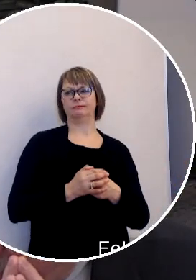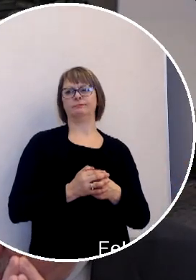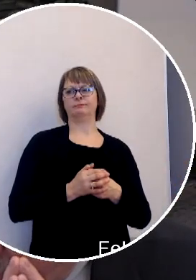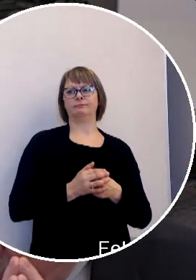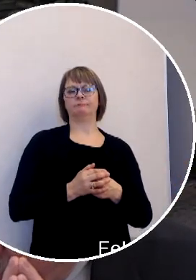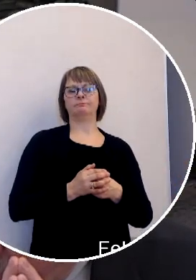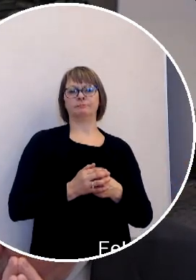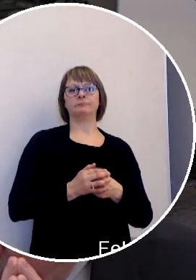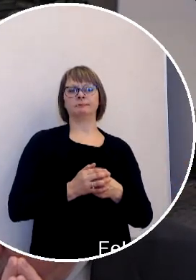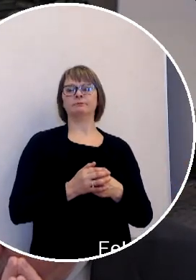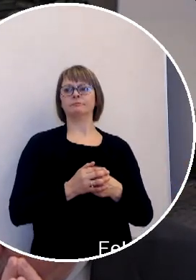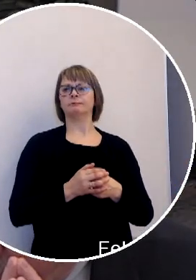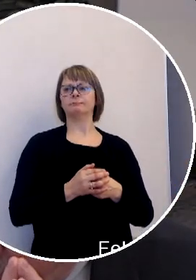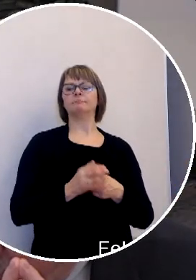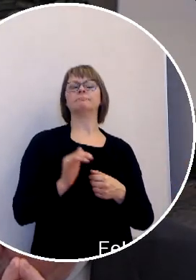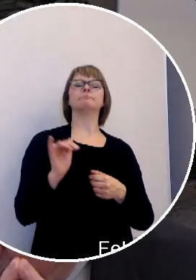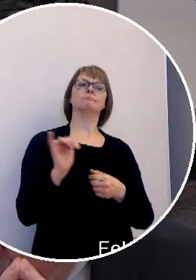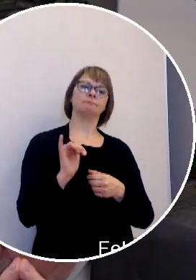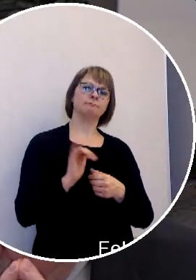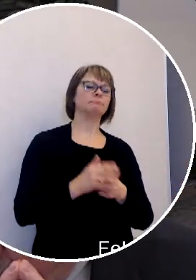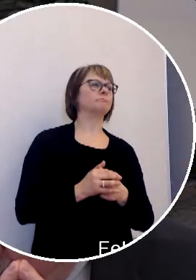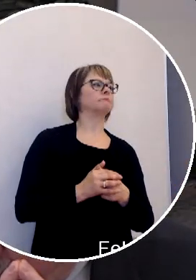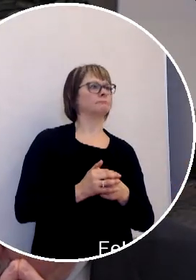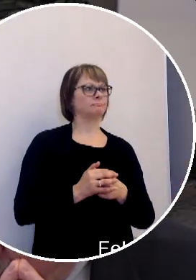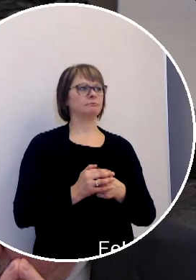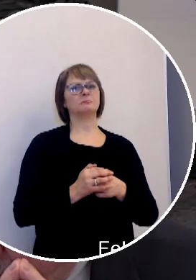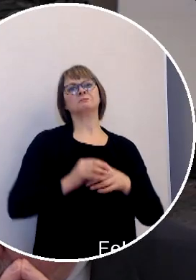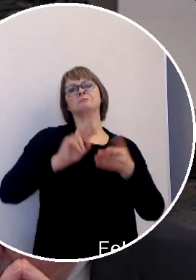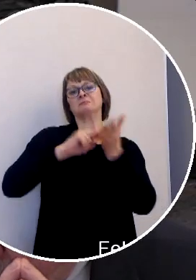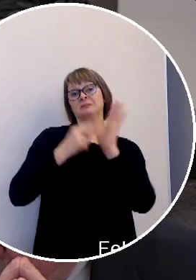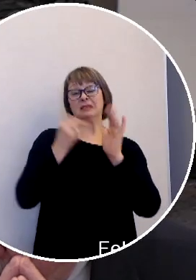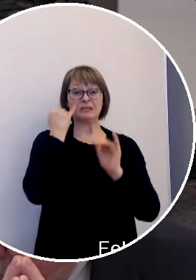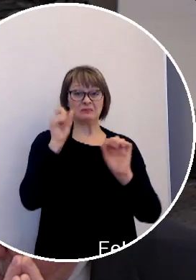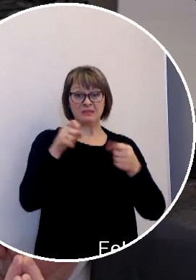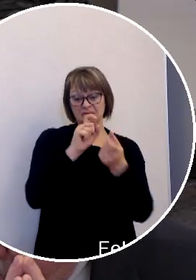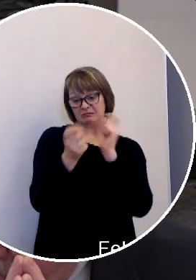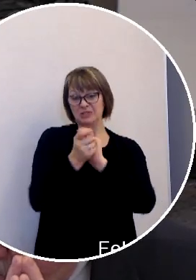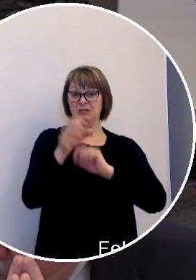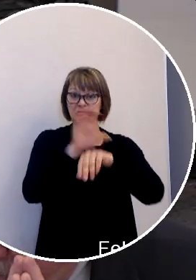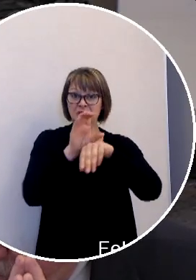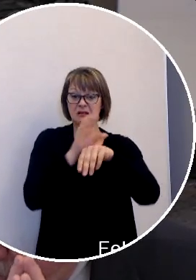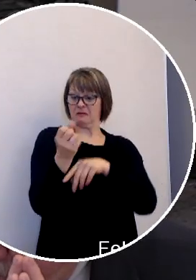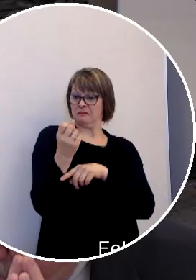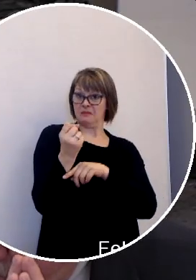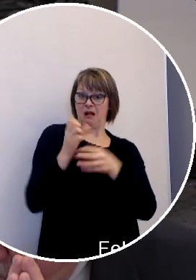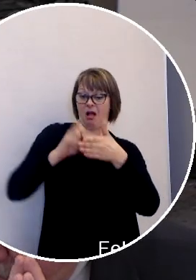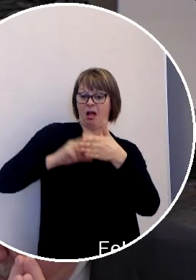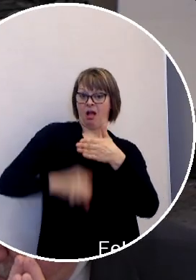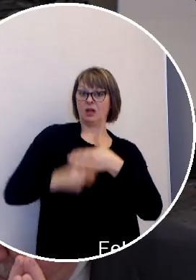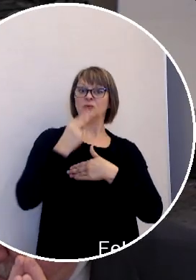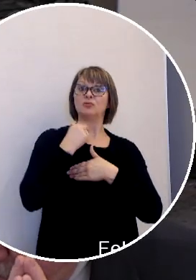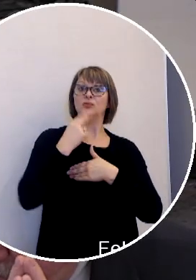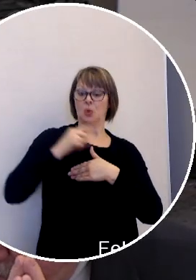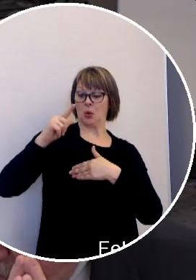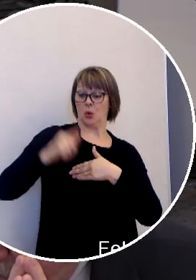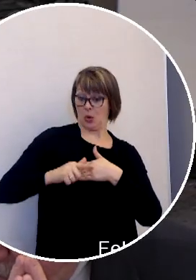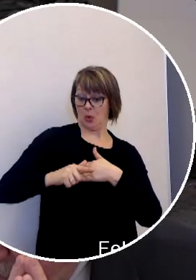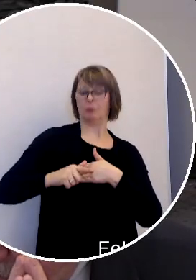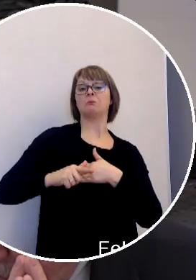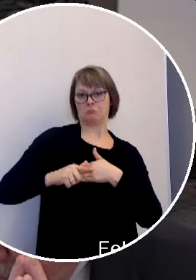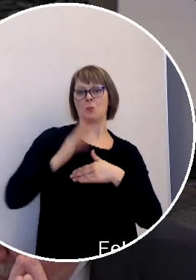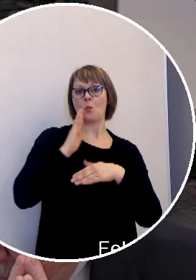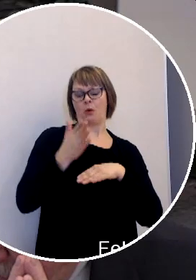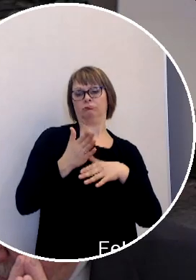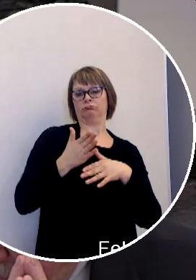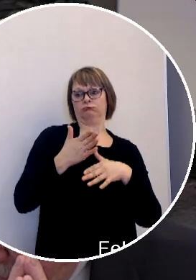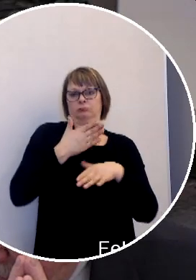mean getting rid of some of the added sugar, because there is added sugar in chocolate milk, and they were talking